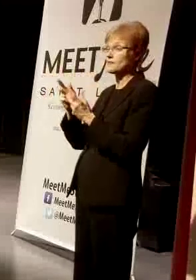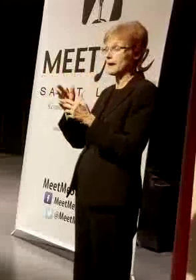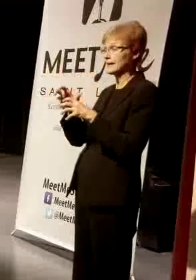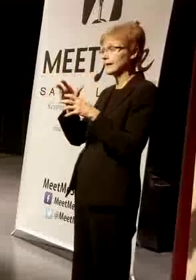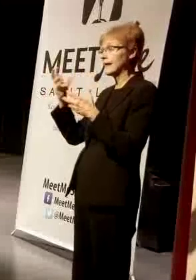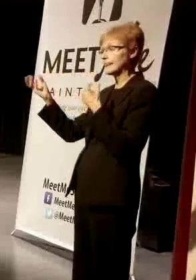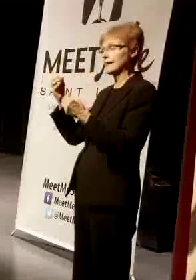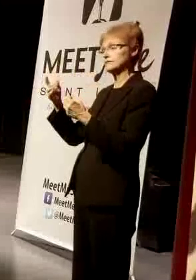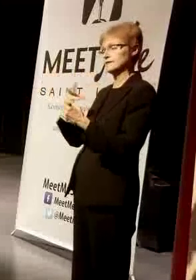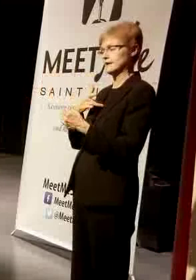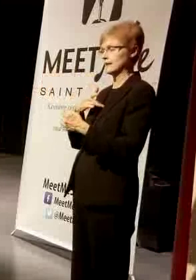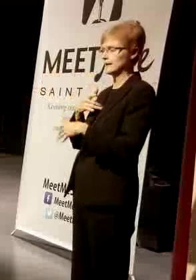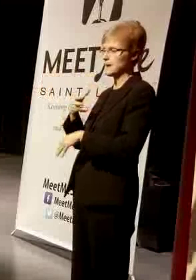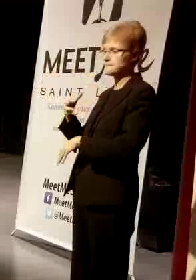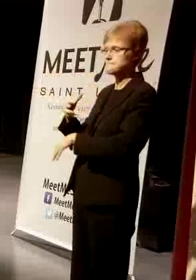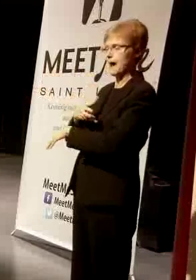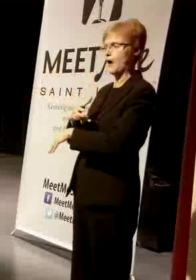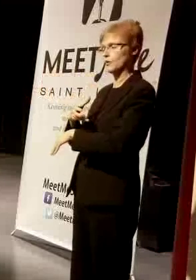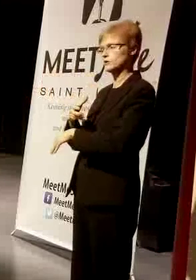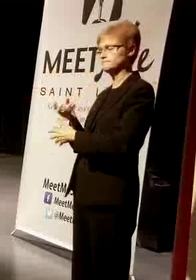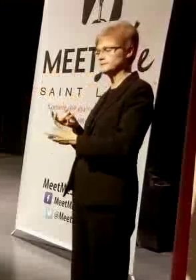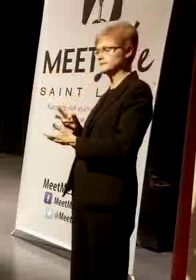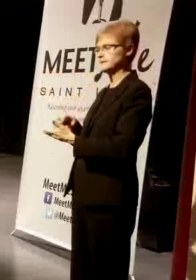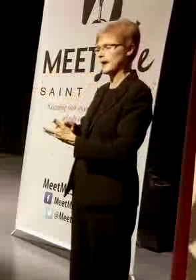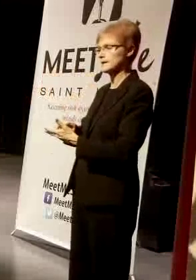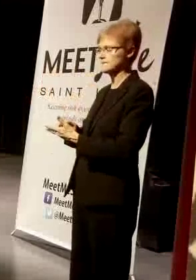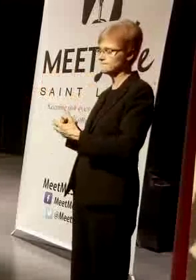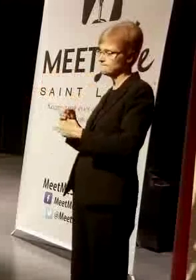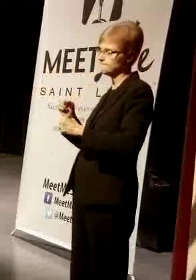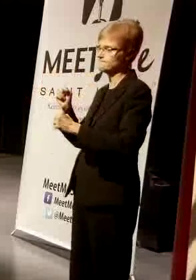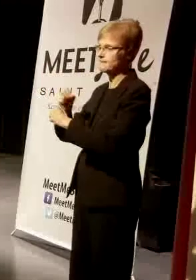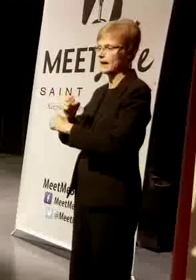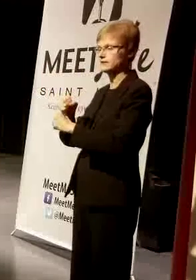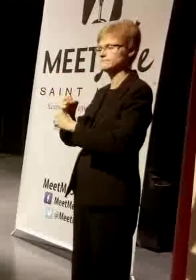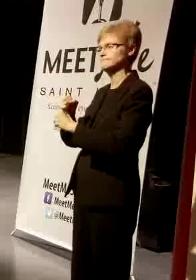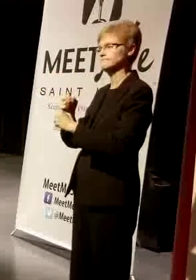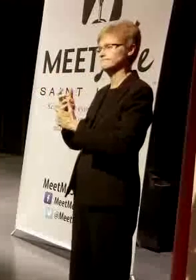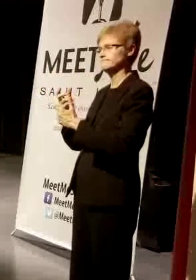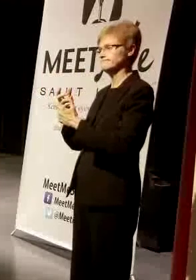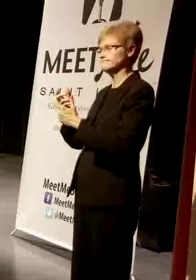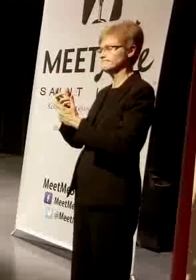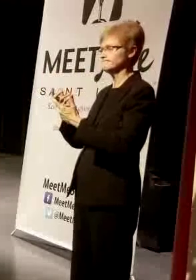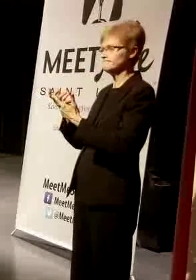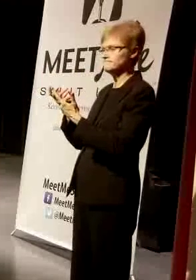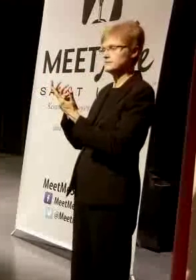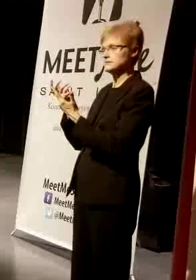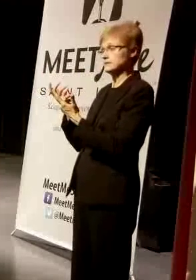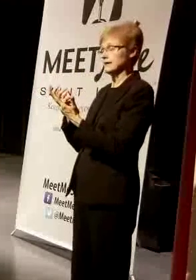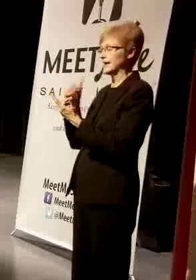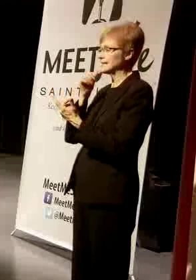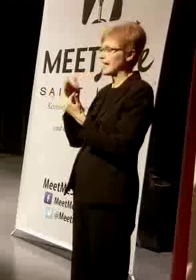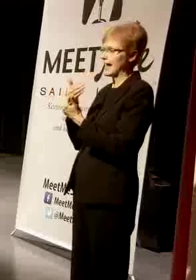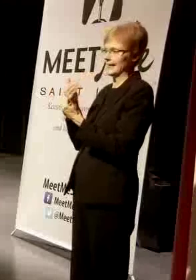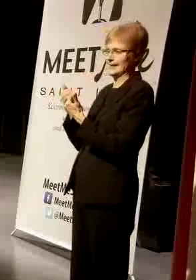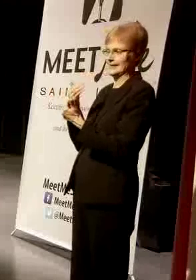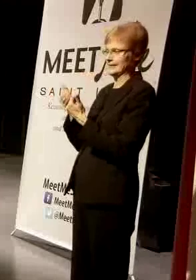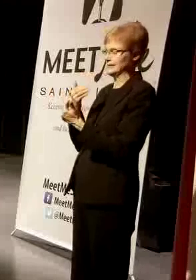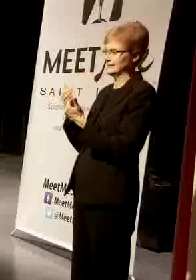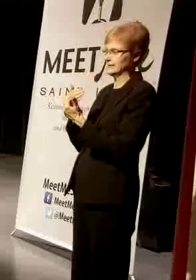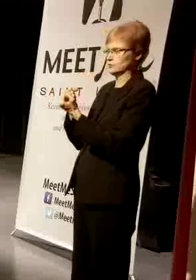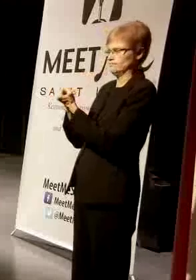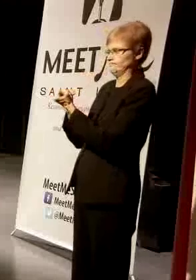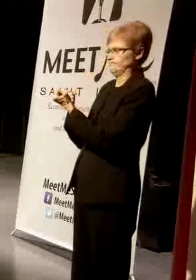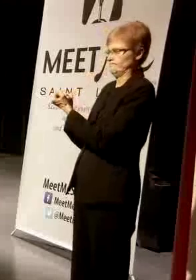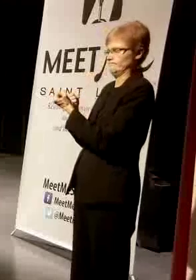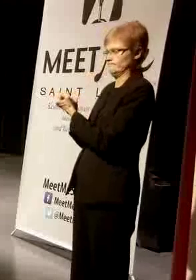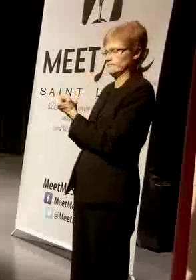here empowered to stand up for injustice wherever you see it. It is sometimes not the easiest thing to be an ally. It